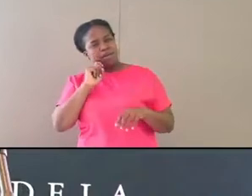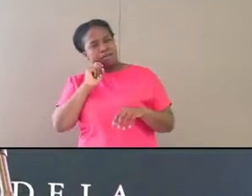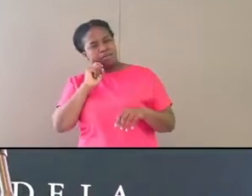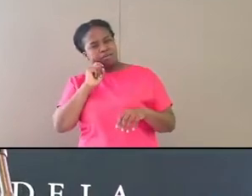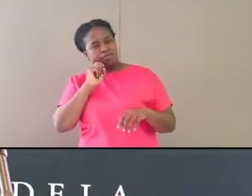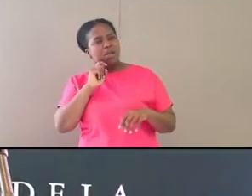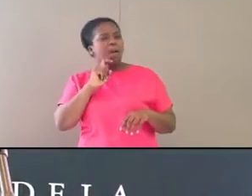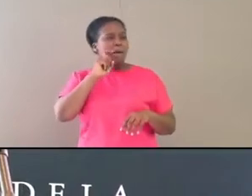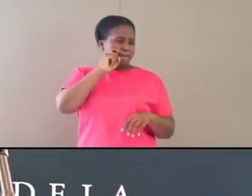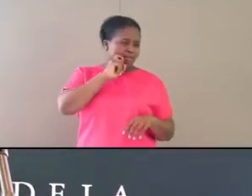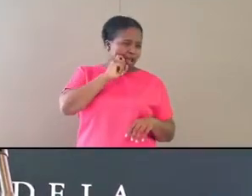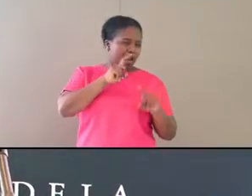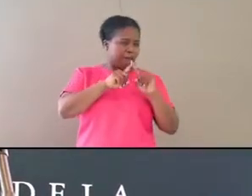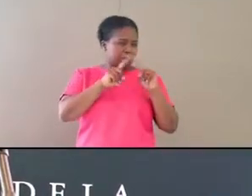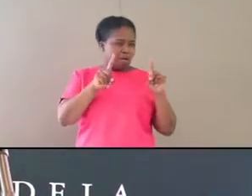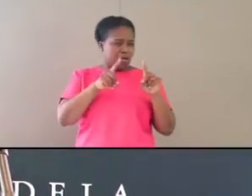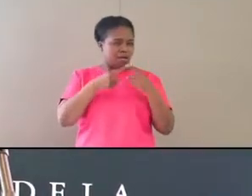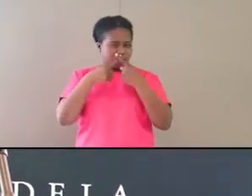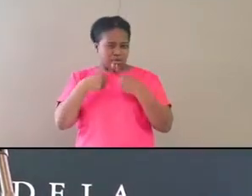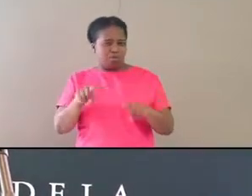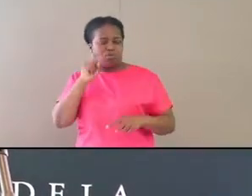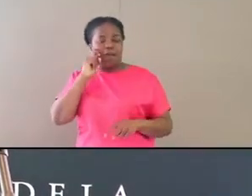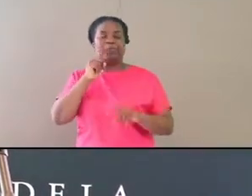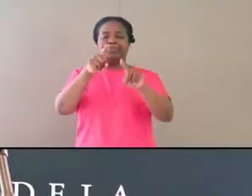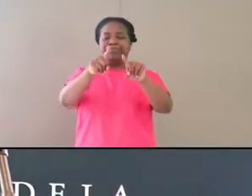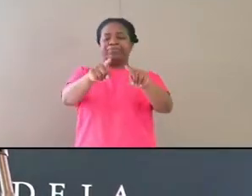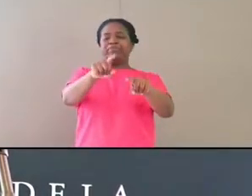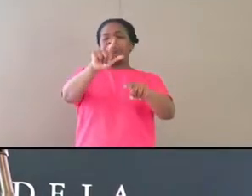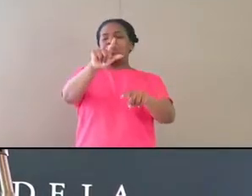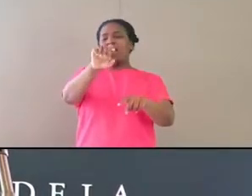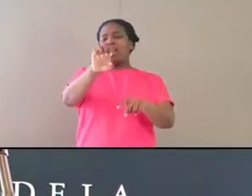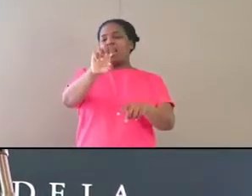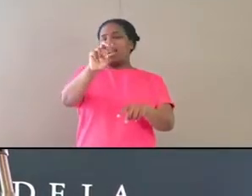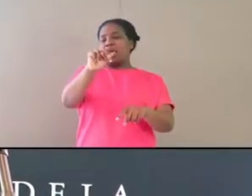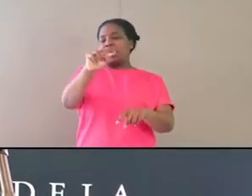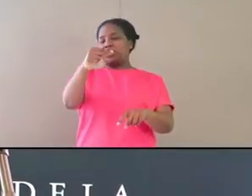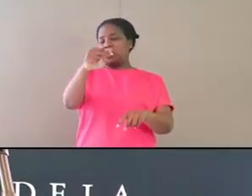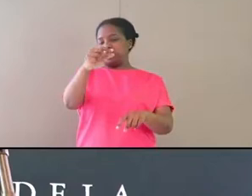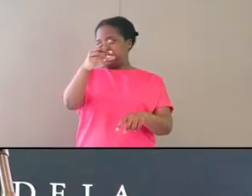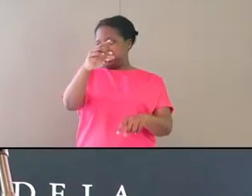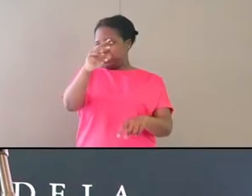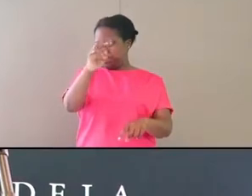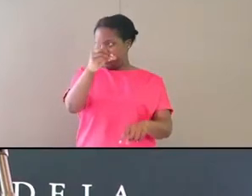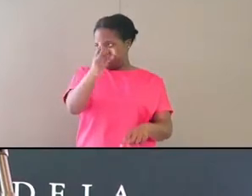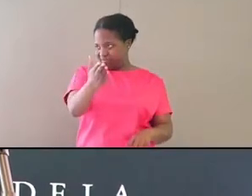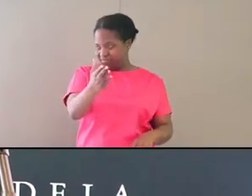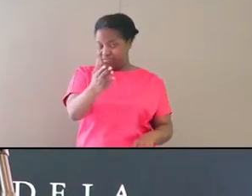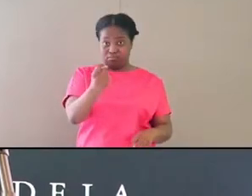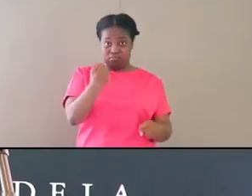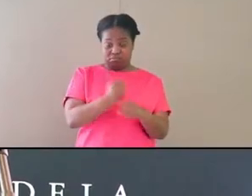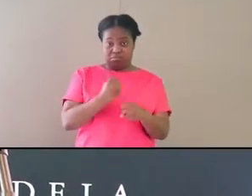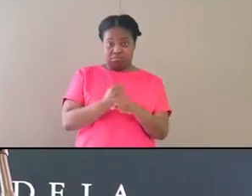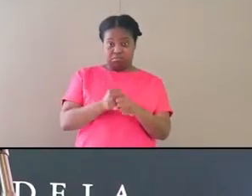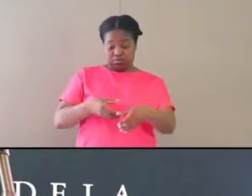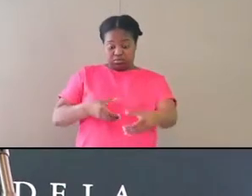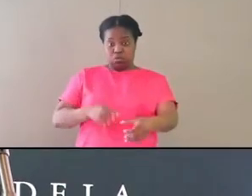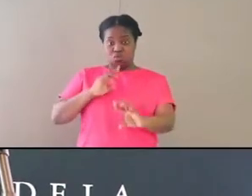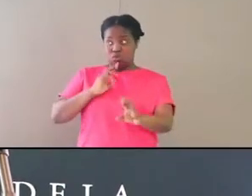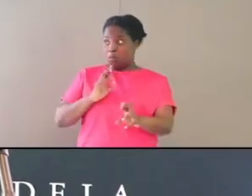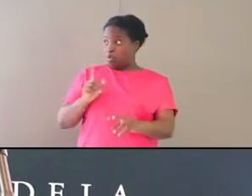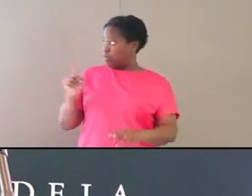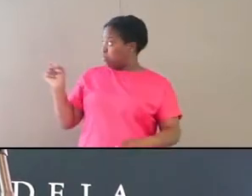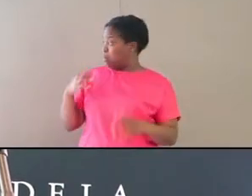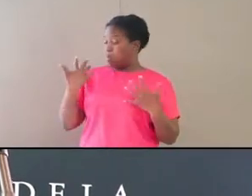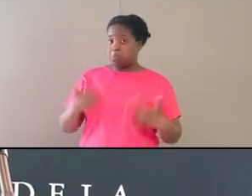Something of that nature. So these guys have, legends, that's the word, have played a significant role in terms of working on